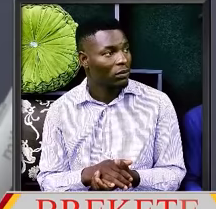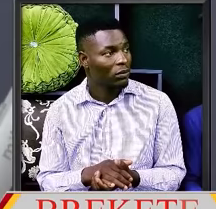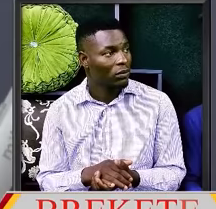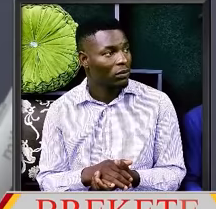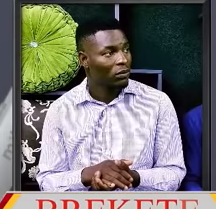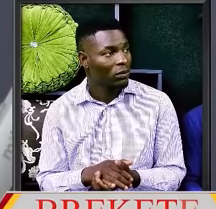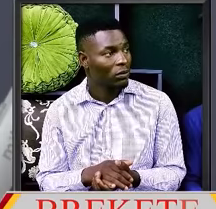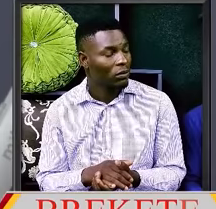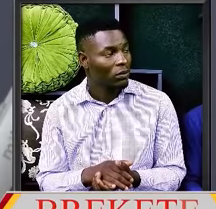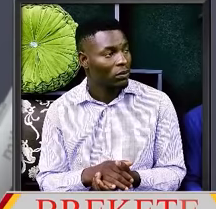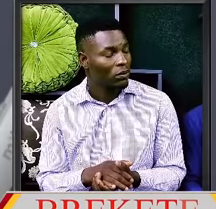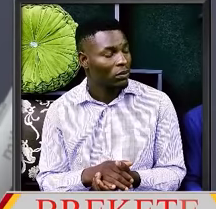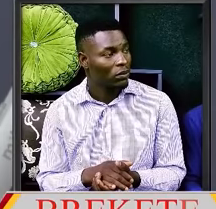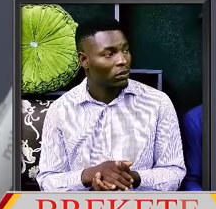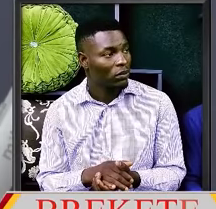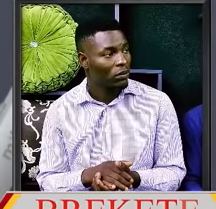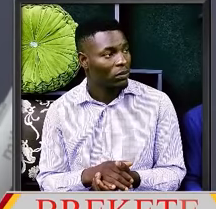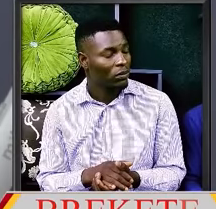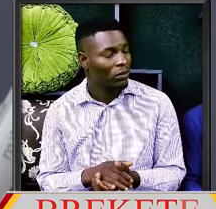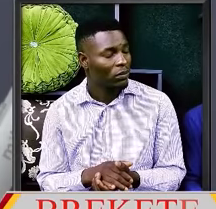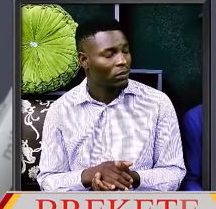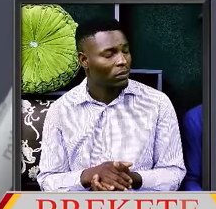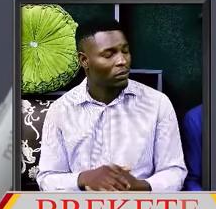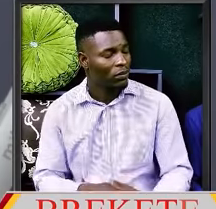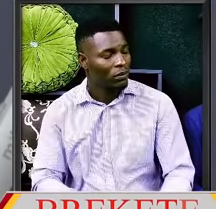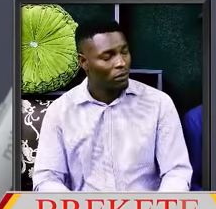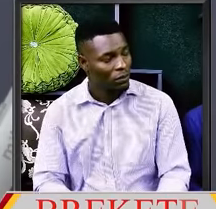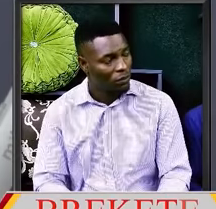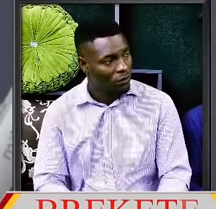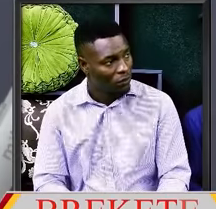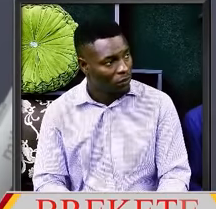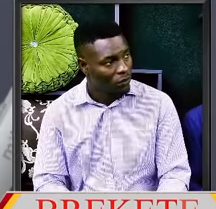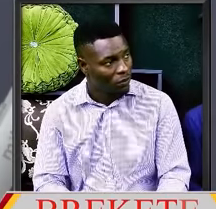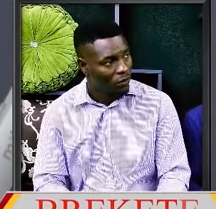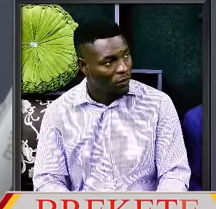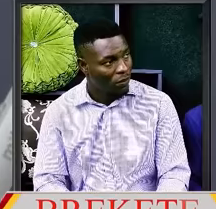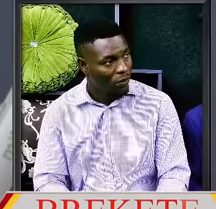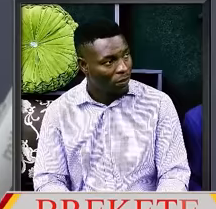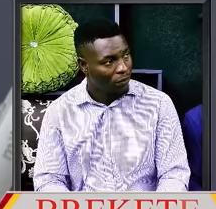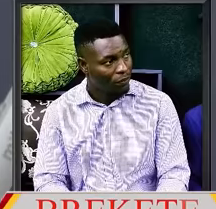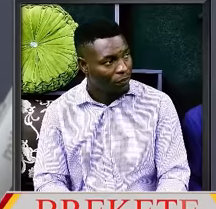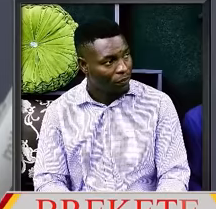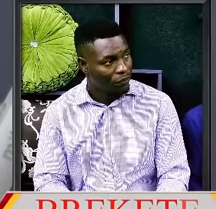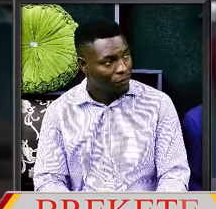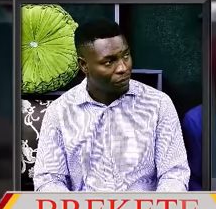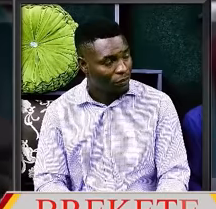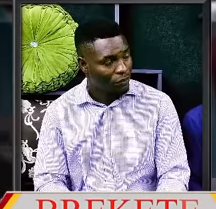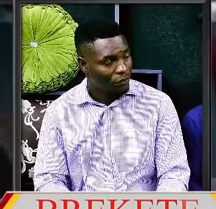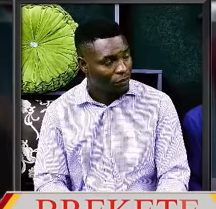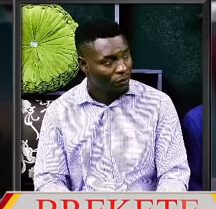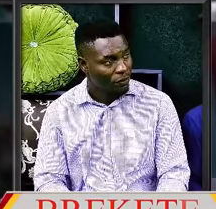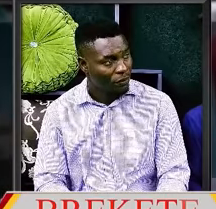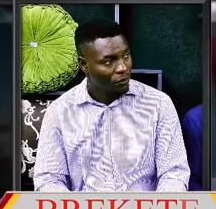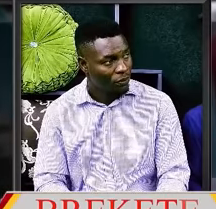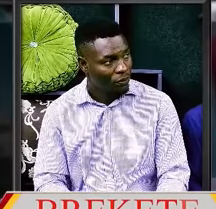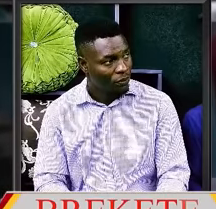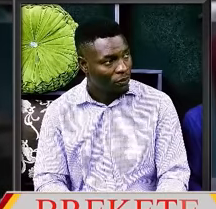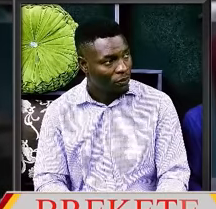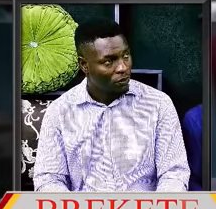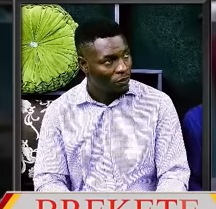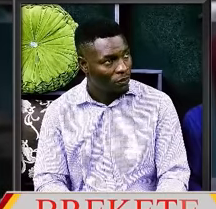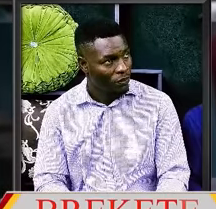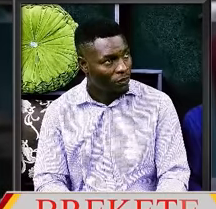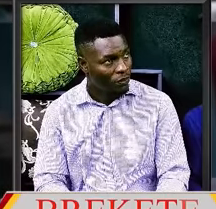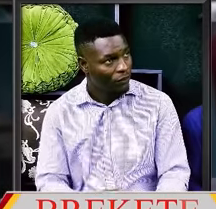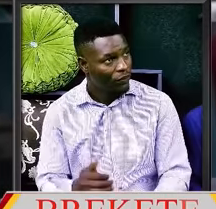that we don't move to the son. But Baba Mohbad said yes. Yeah. So, everybody,